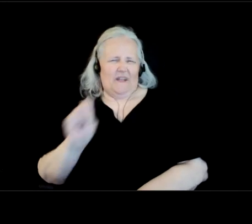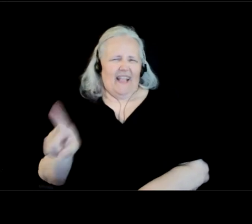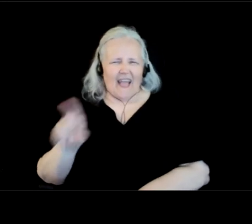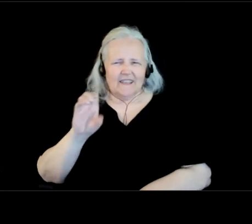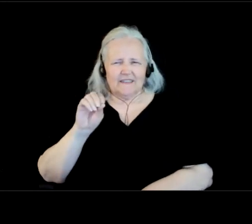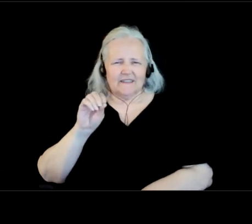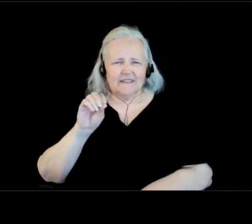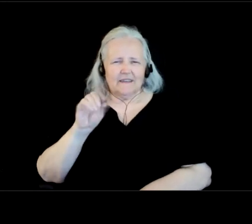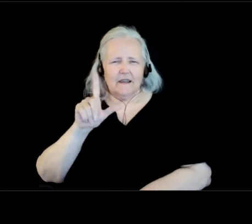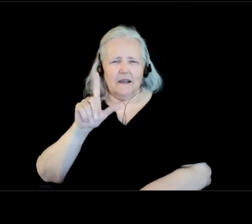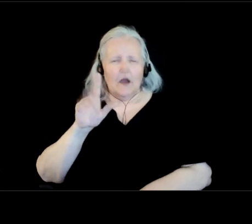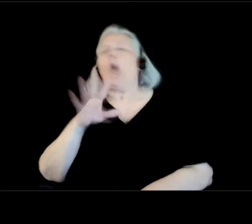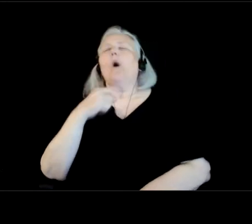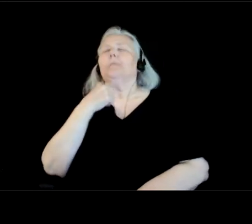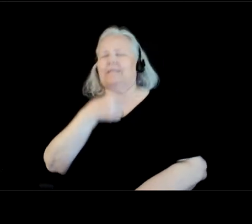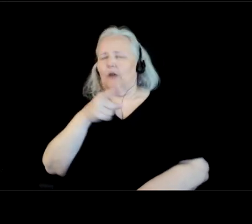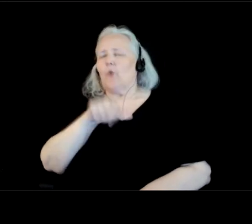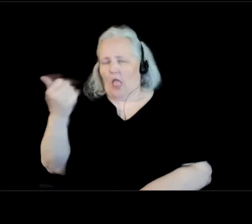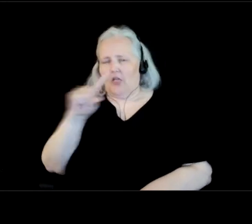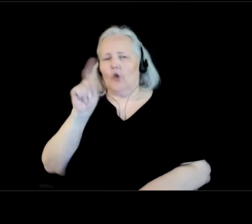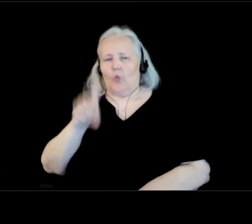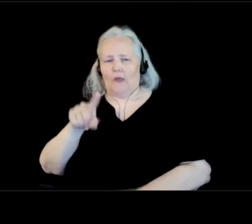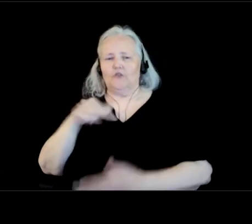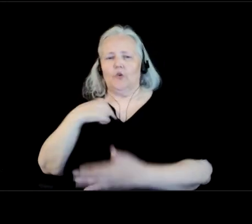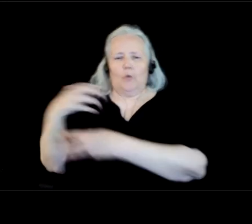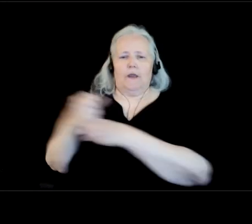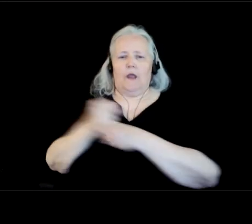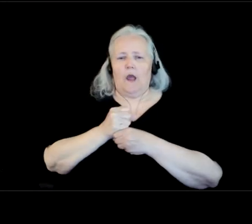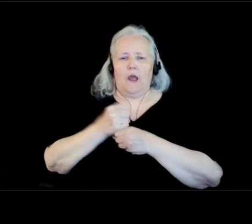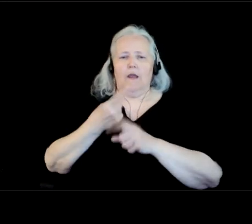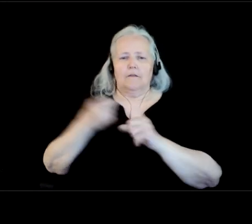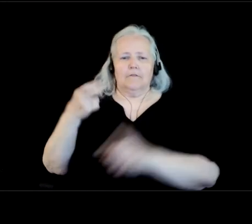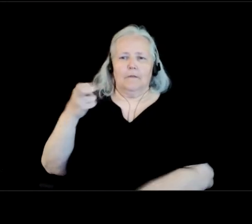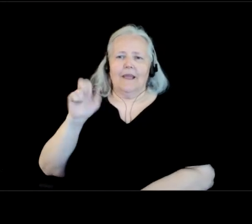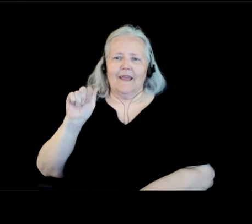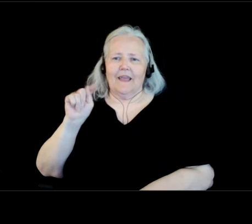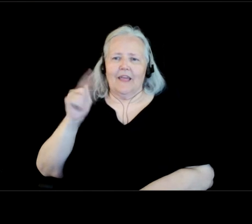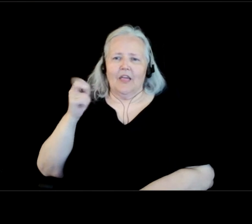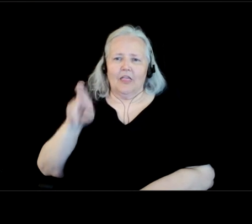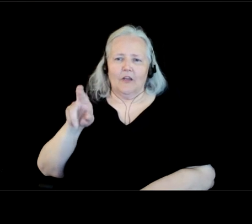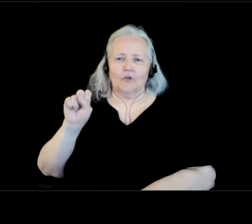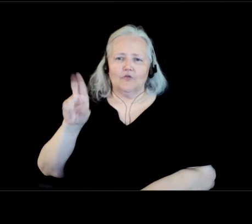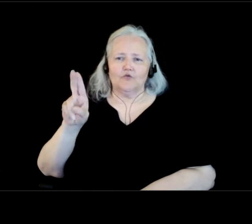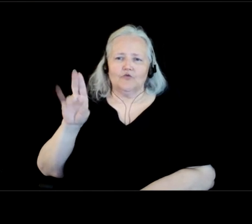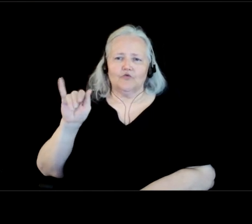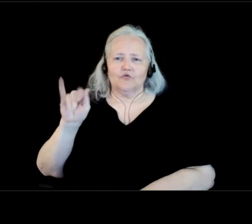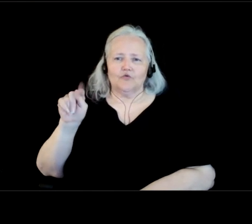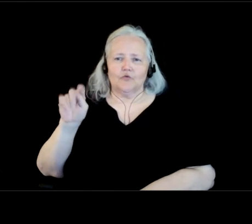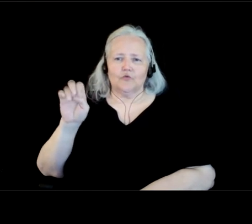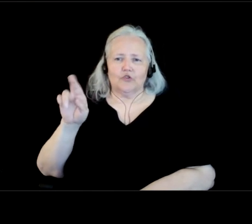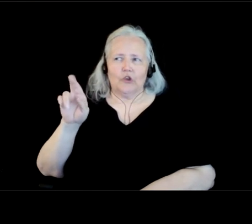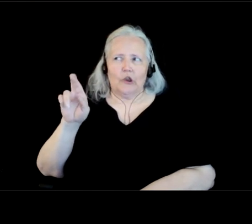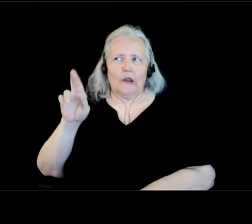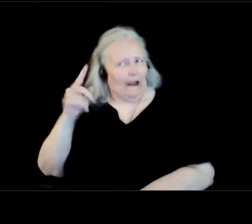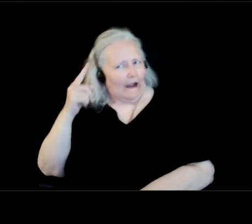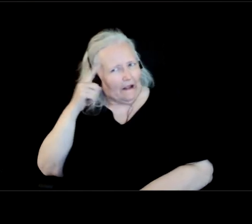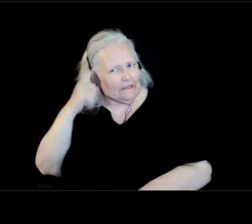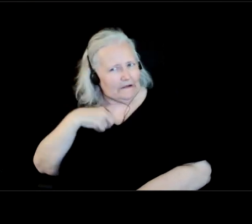direct you to another one of the questions that we received from Heather Suter. I hope I pronounce your name